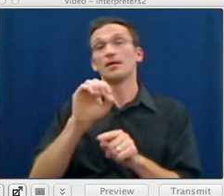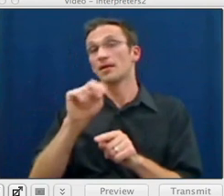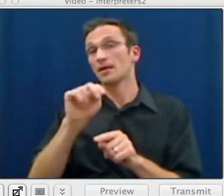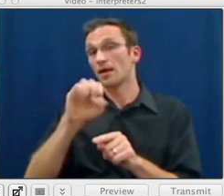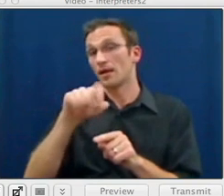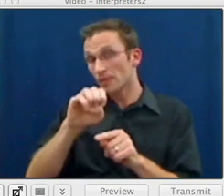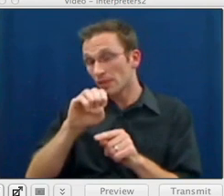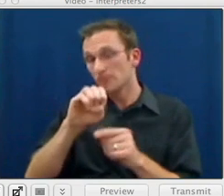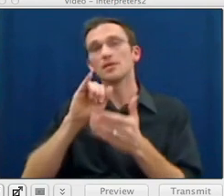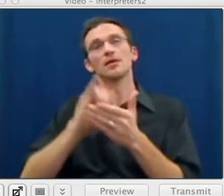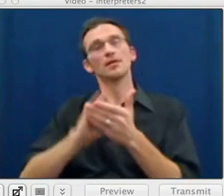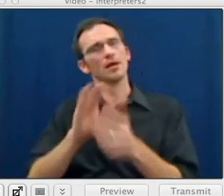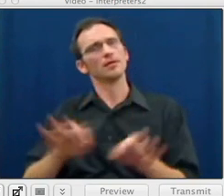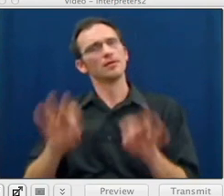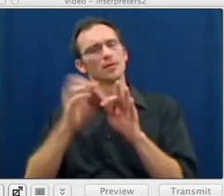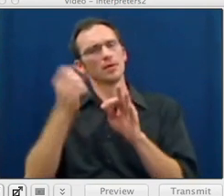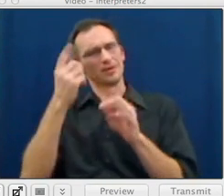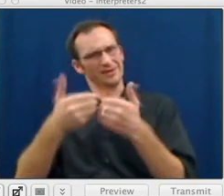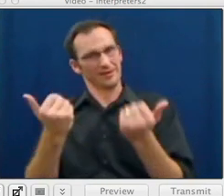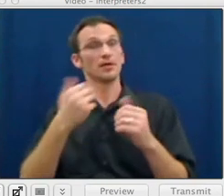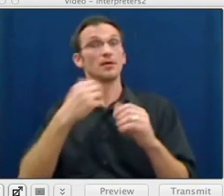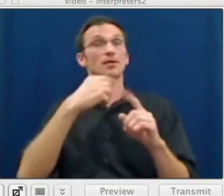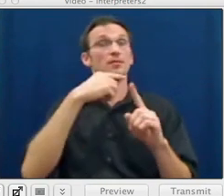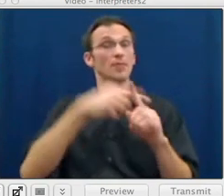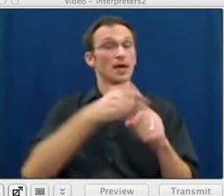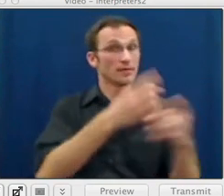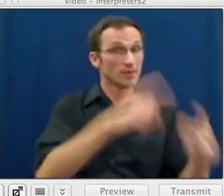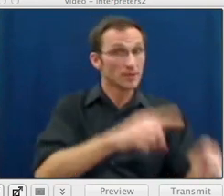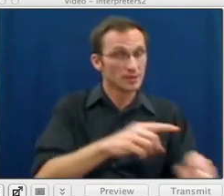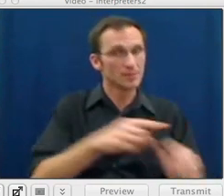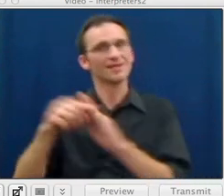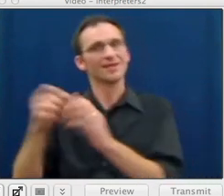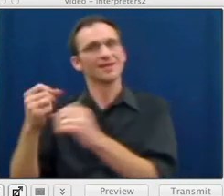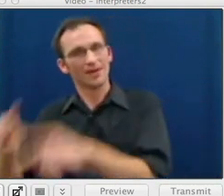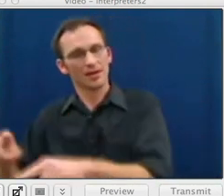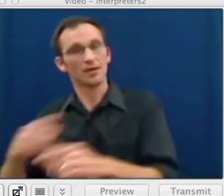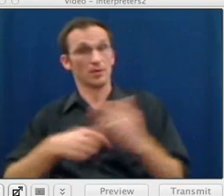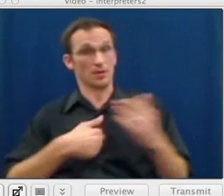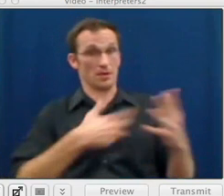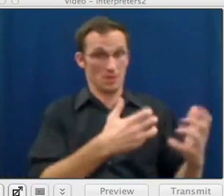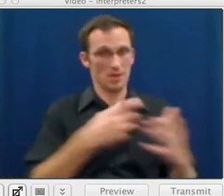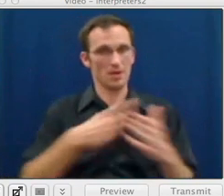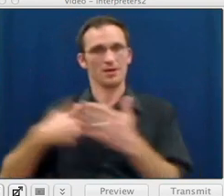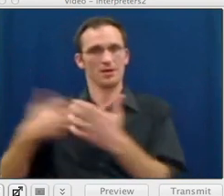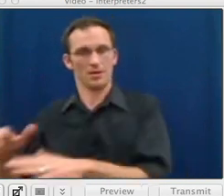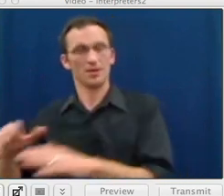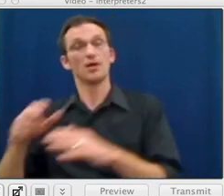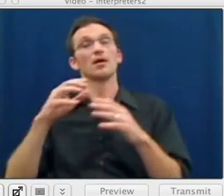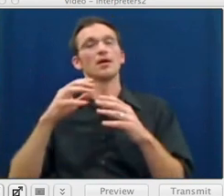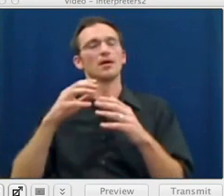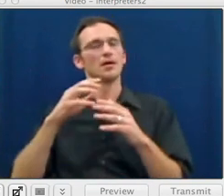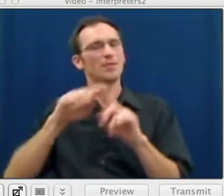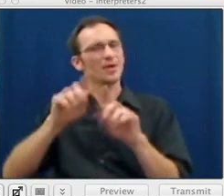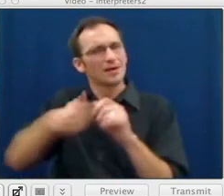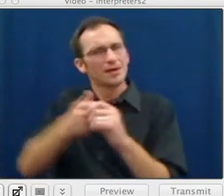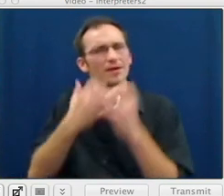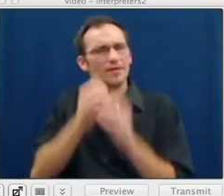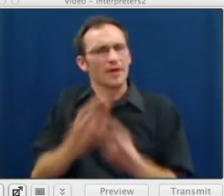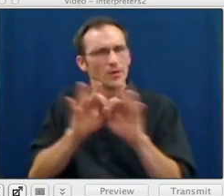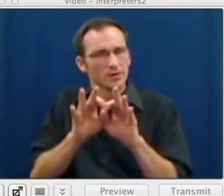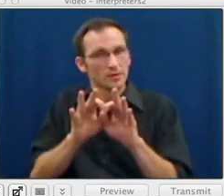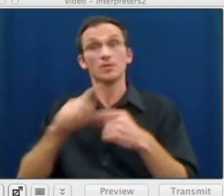about positive and negative consequences, talking about values. When the interpreter made that decision, what was she going